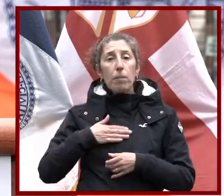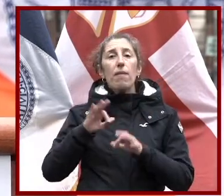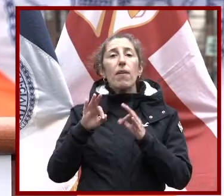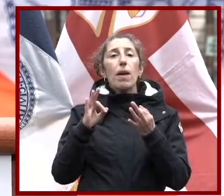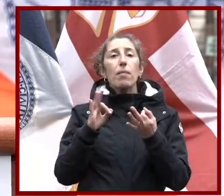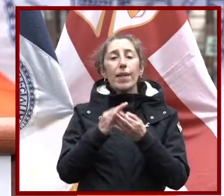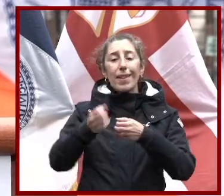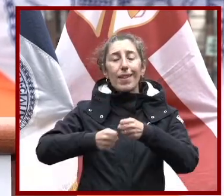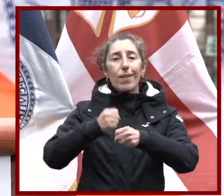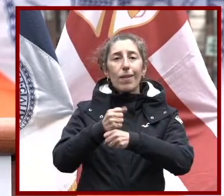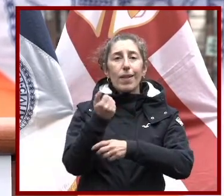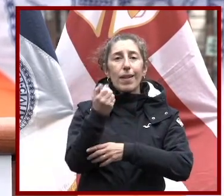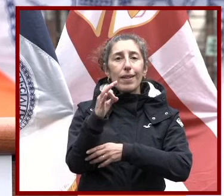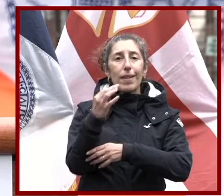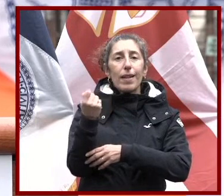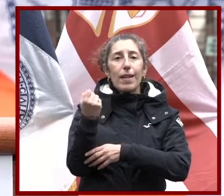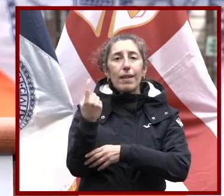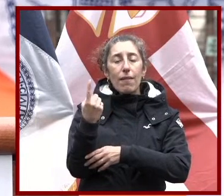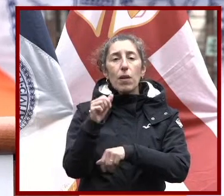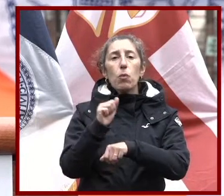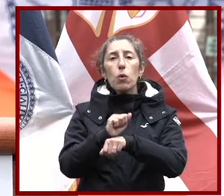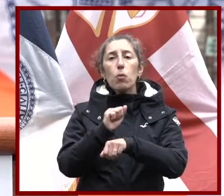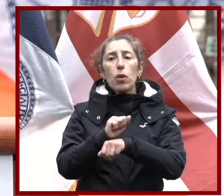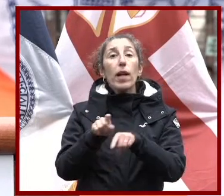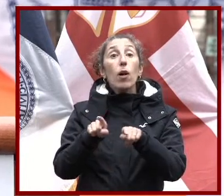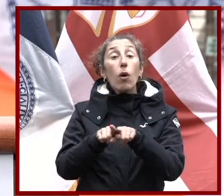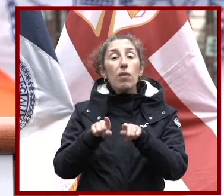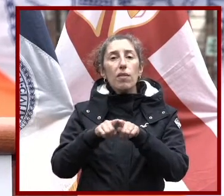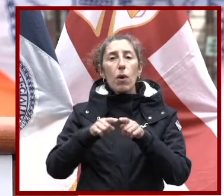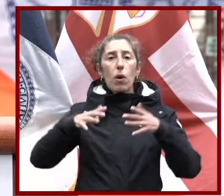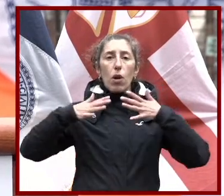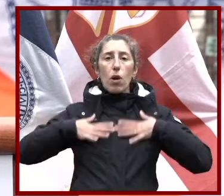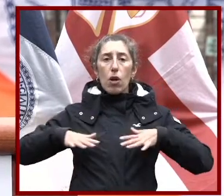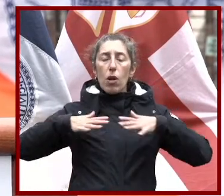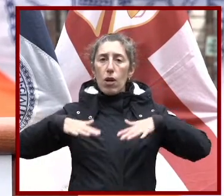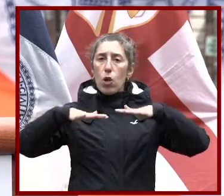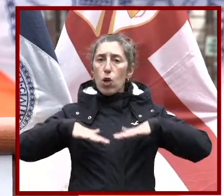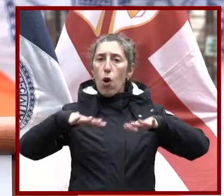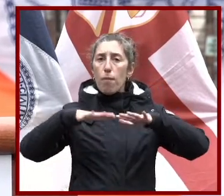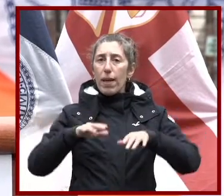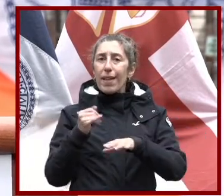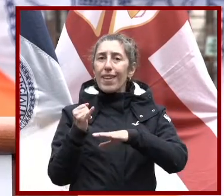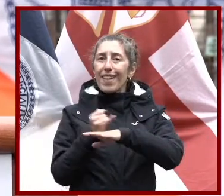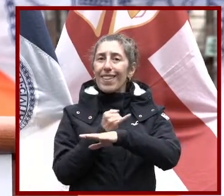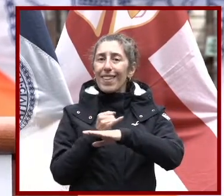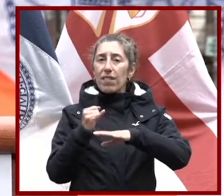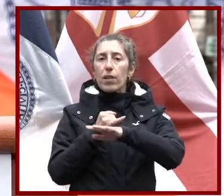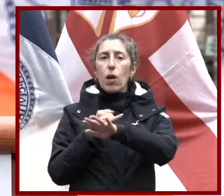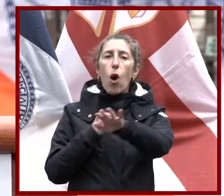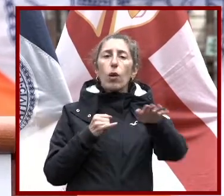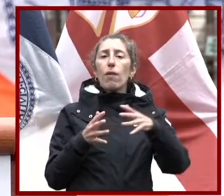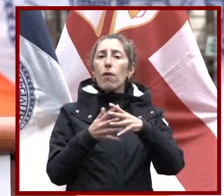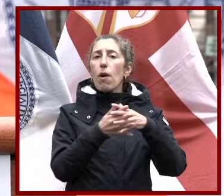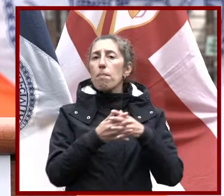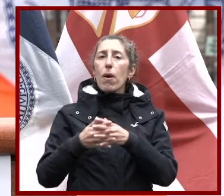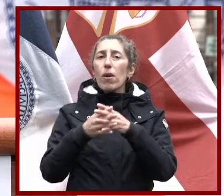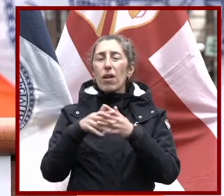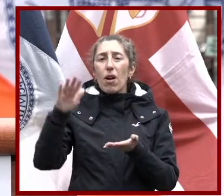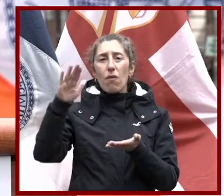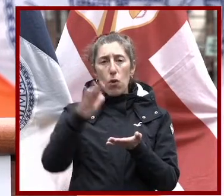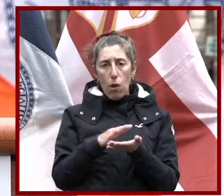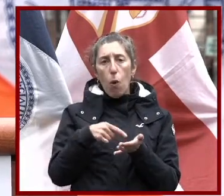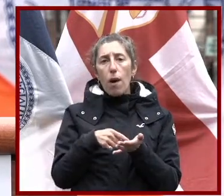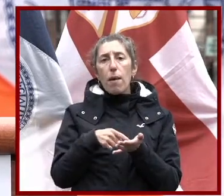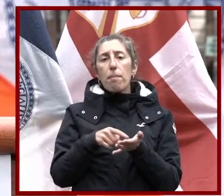relatives were working low-level jobs in the garment industry in cities across America. As we